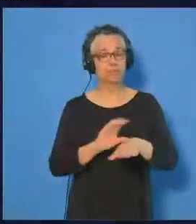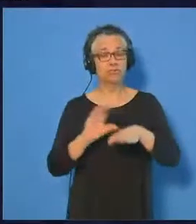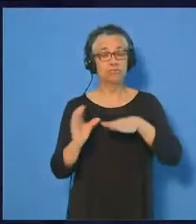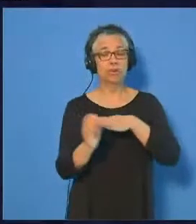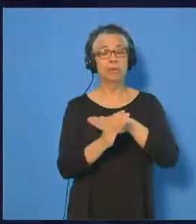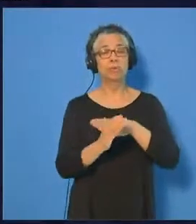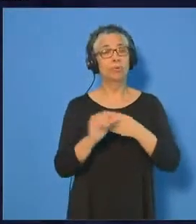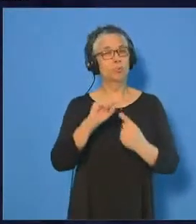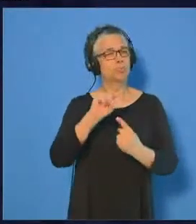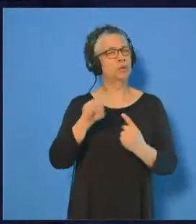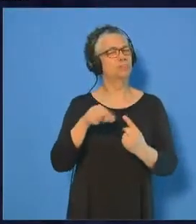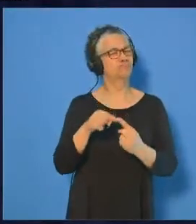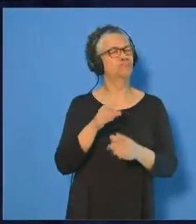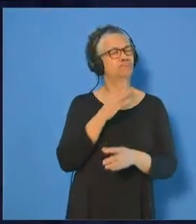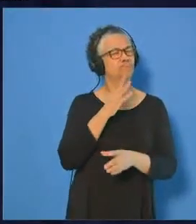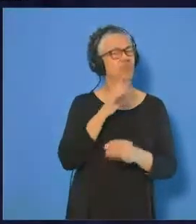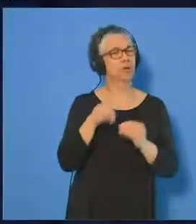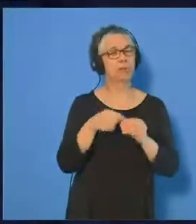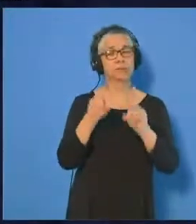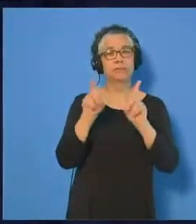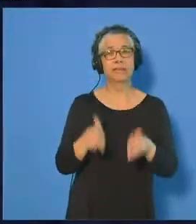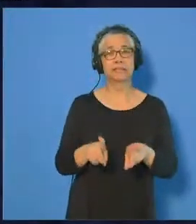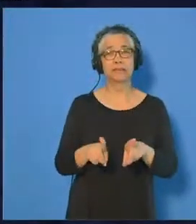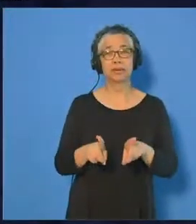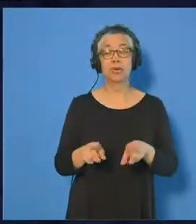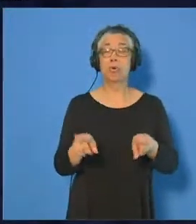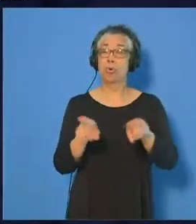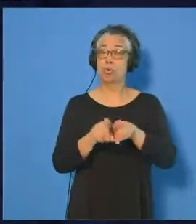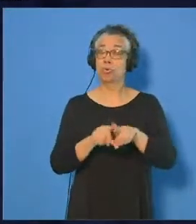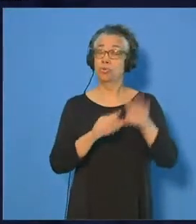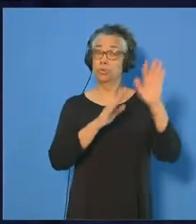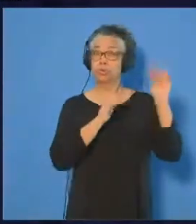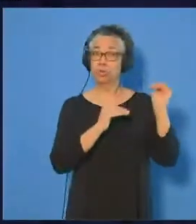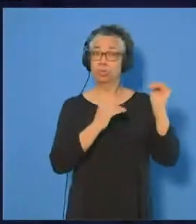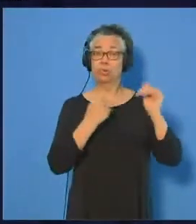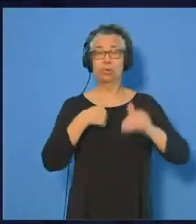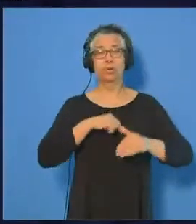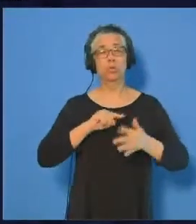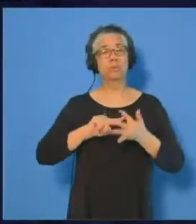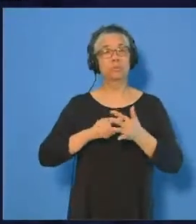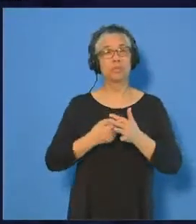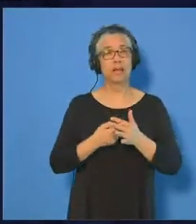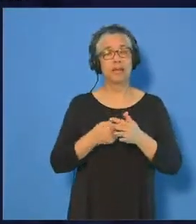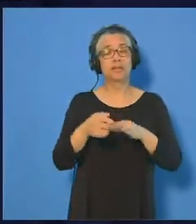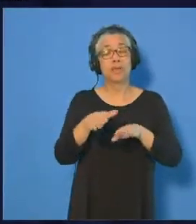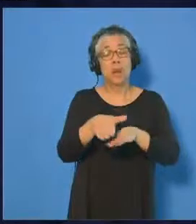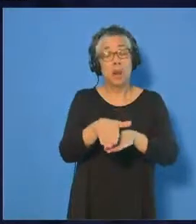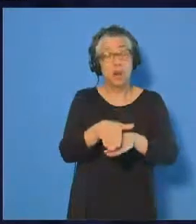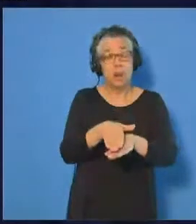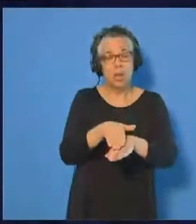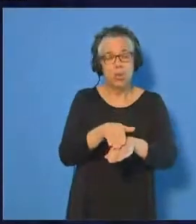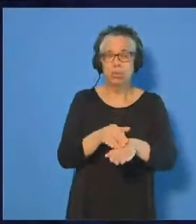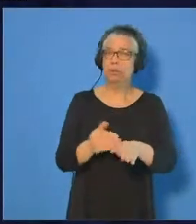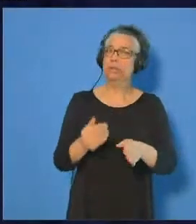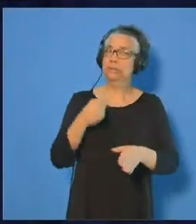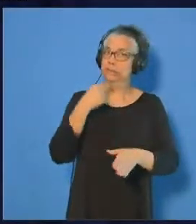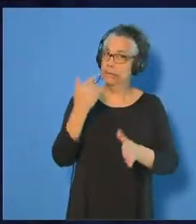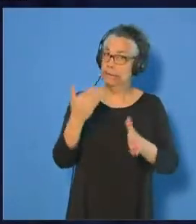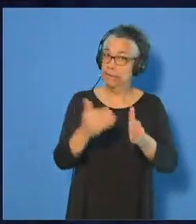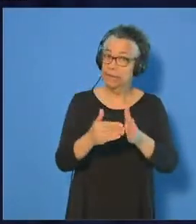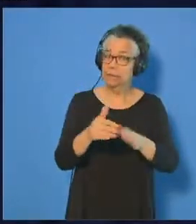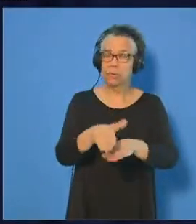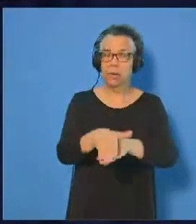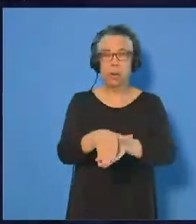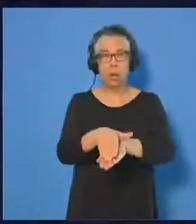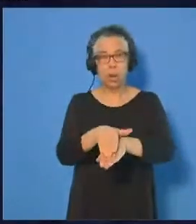tests, and also gives me the optimism that we will be able to start a very slow, and I repeat, slow,